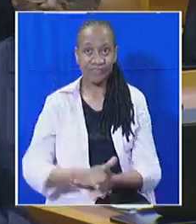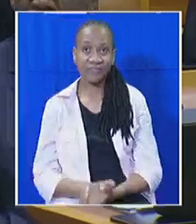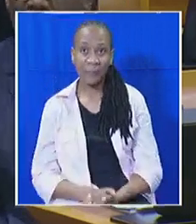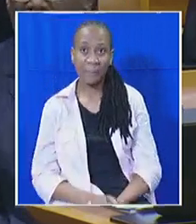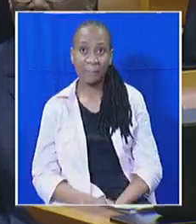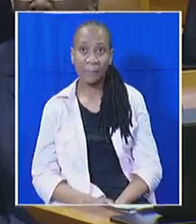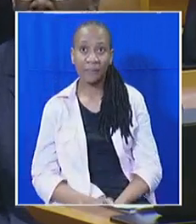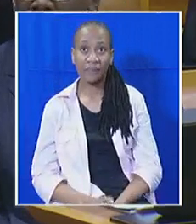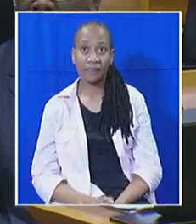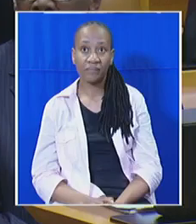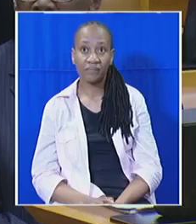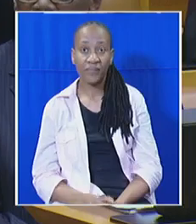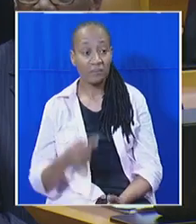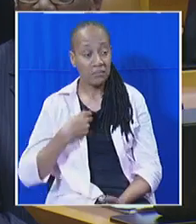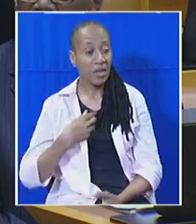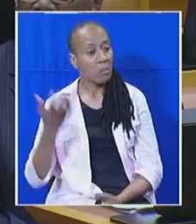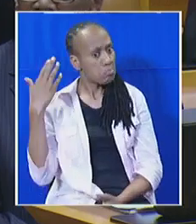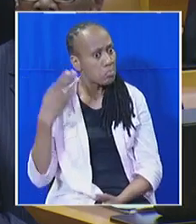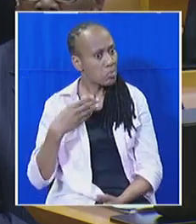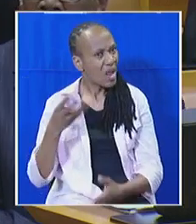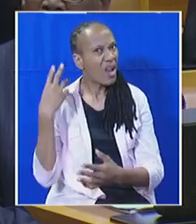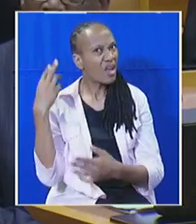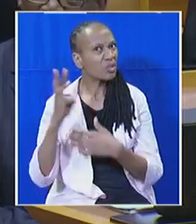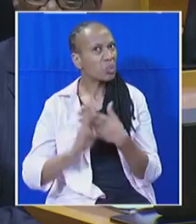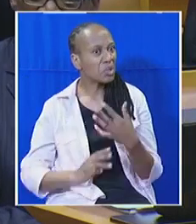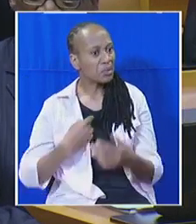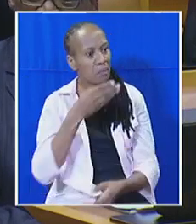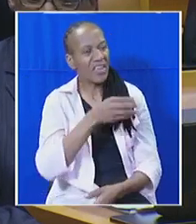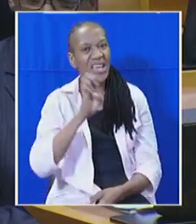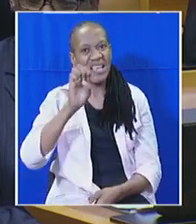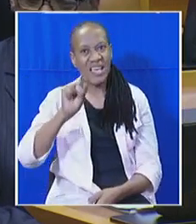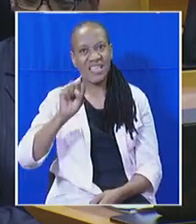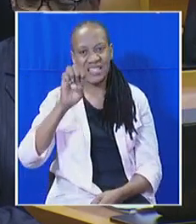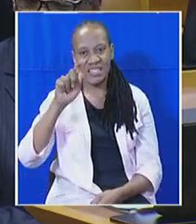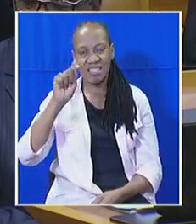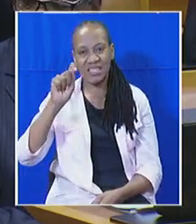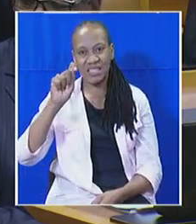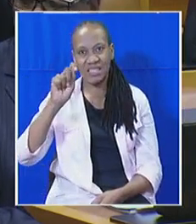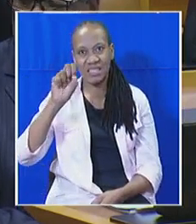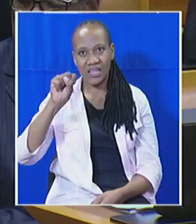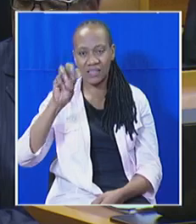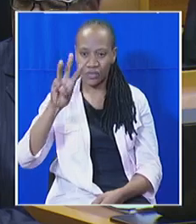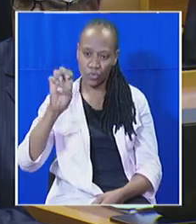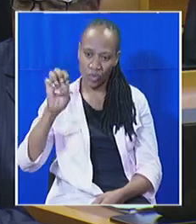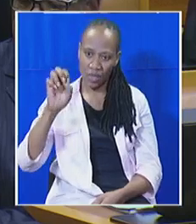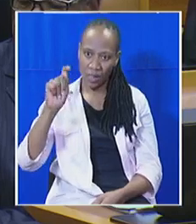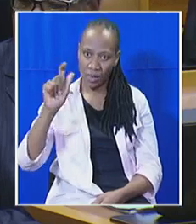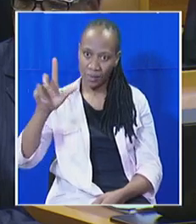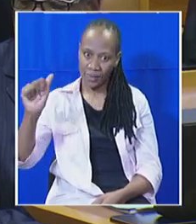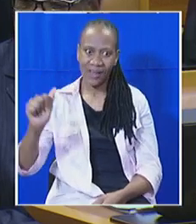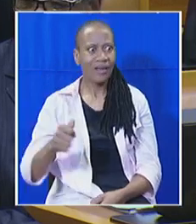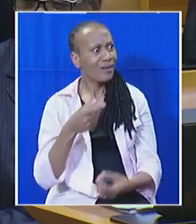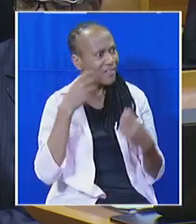Honorable, yes? I was in Straight last week, Tuesday. Thank you very much. Government is distributing shacks in